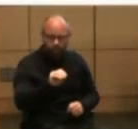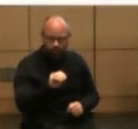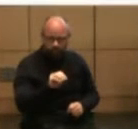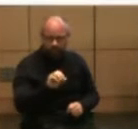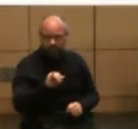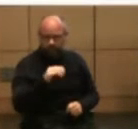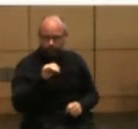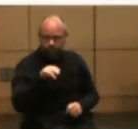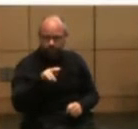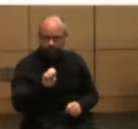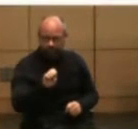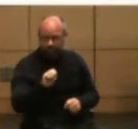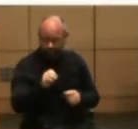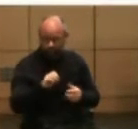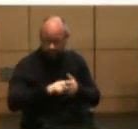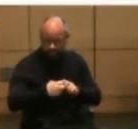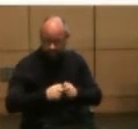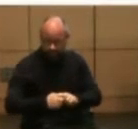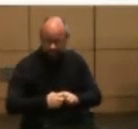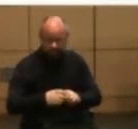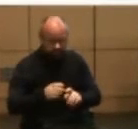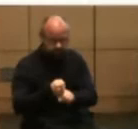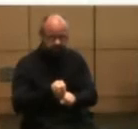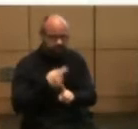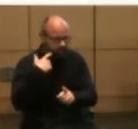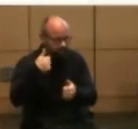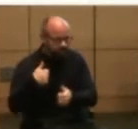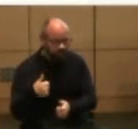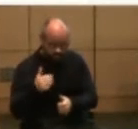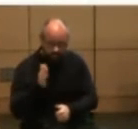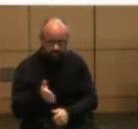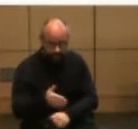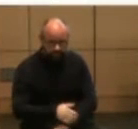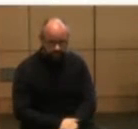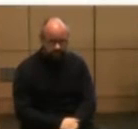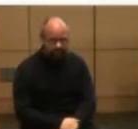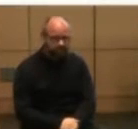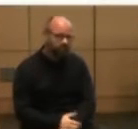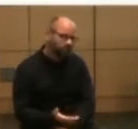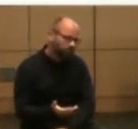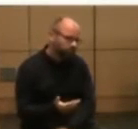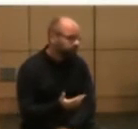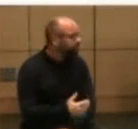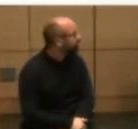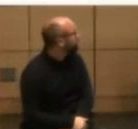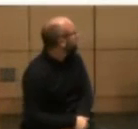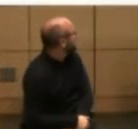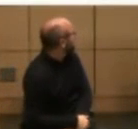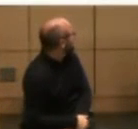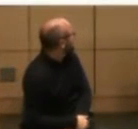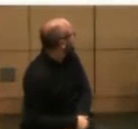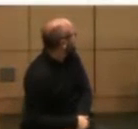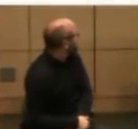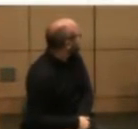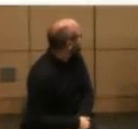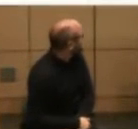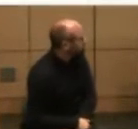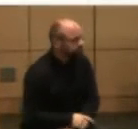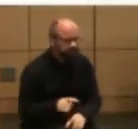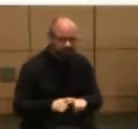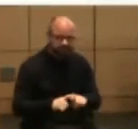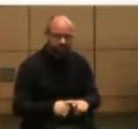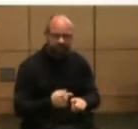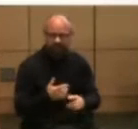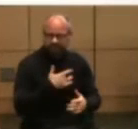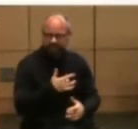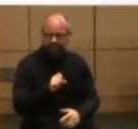and will present with a sudden hearing loss. And so in this situation, starting them on steroid